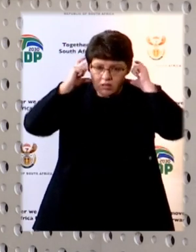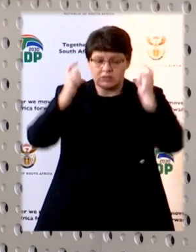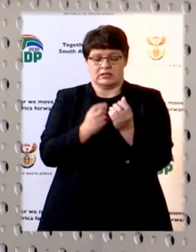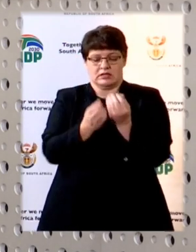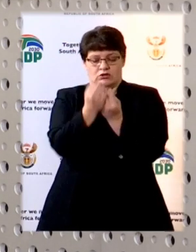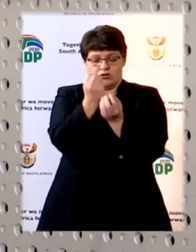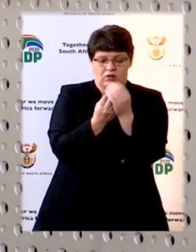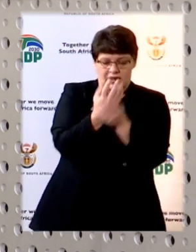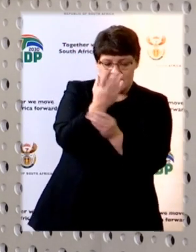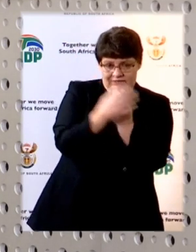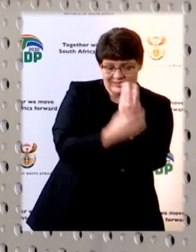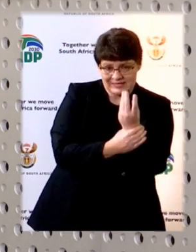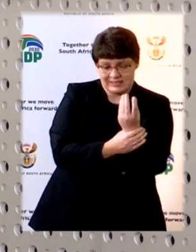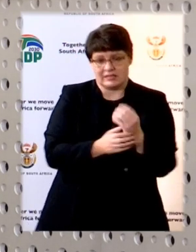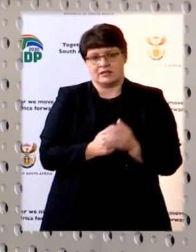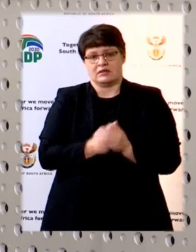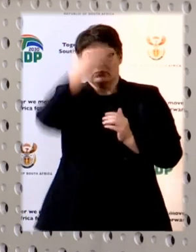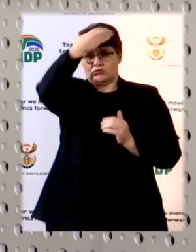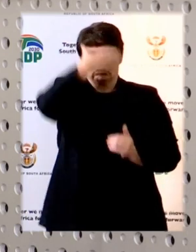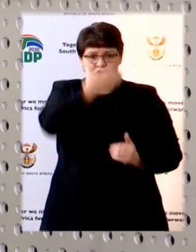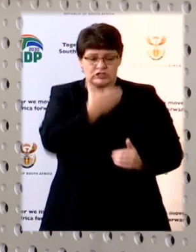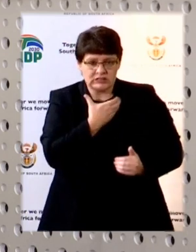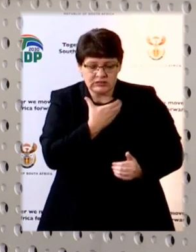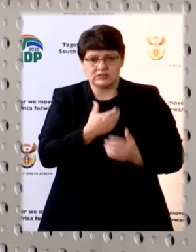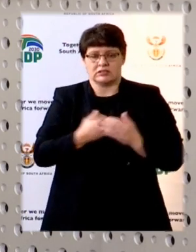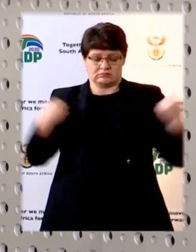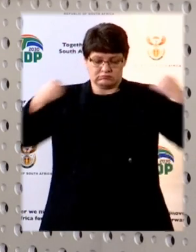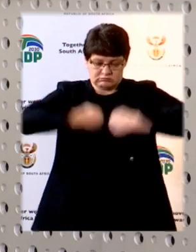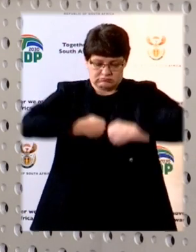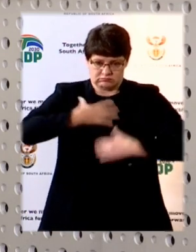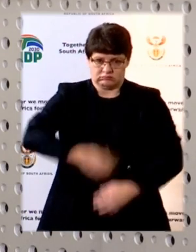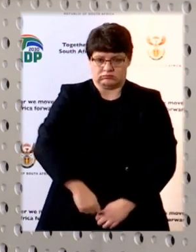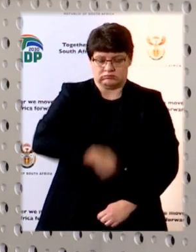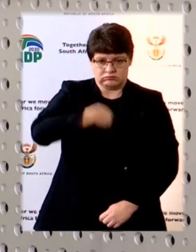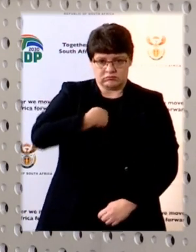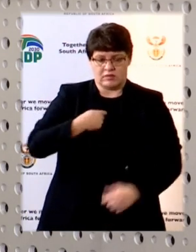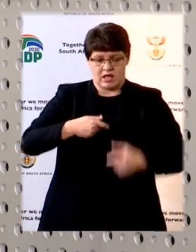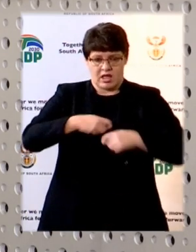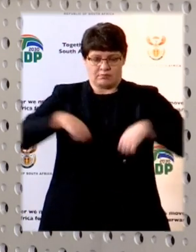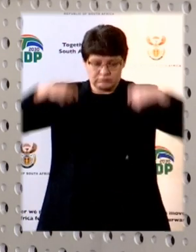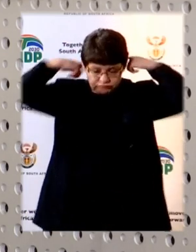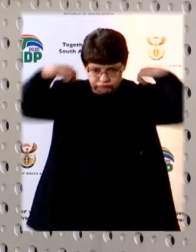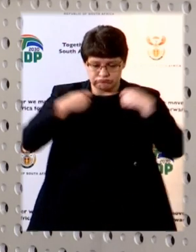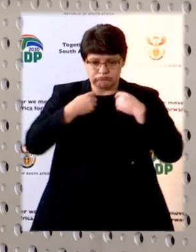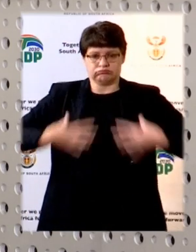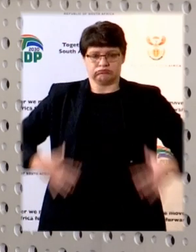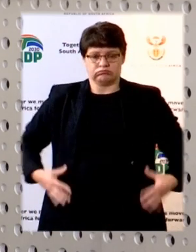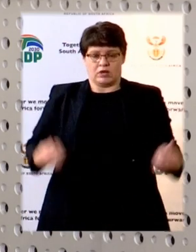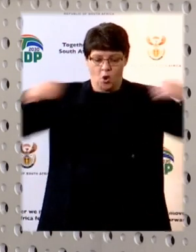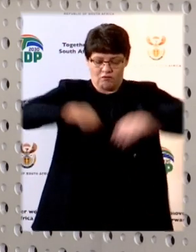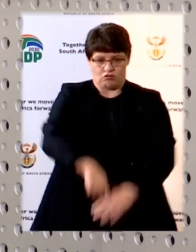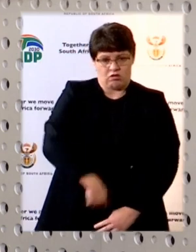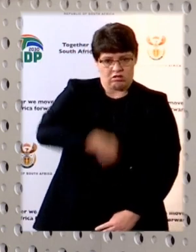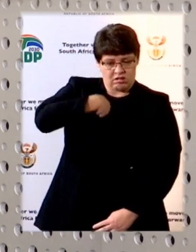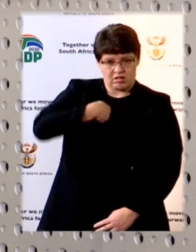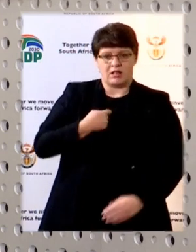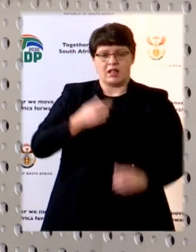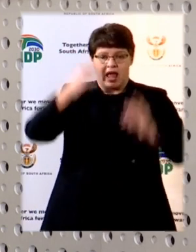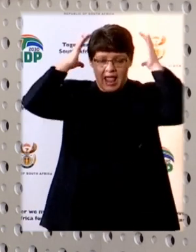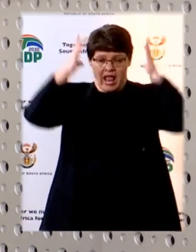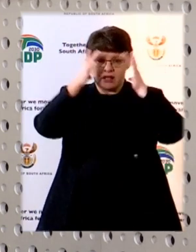goggles, face shields, face masks, gowns, aprons, coats, overalls, hair and